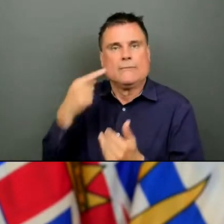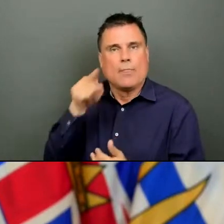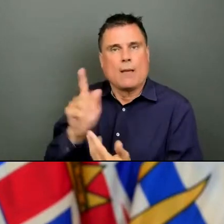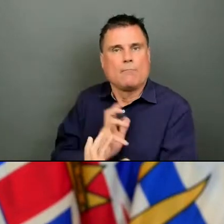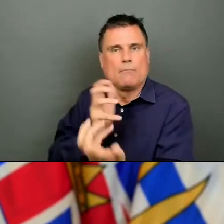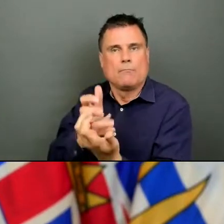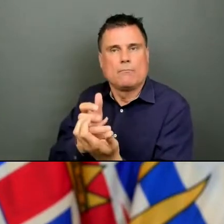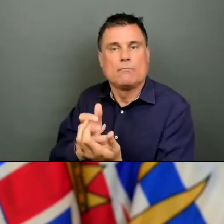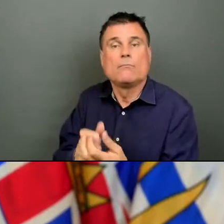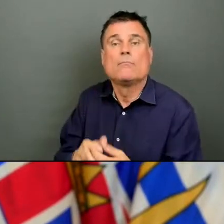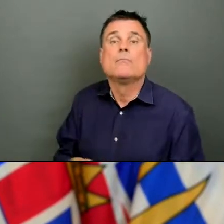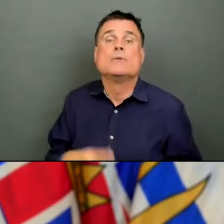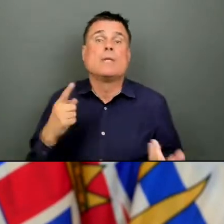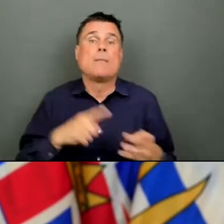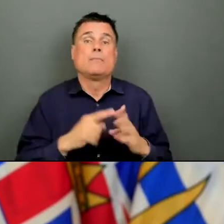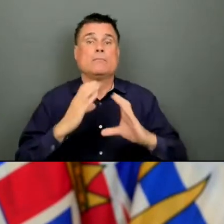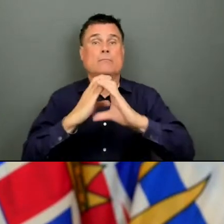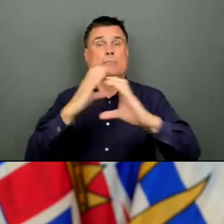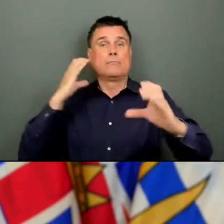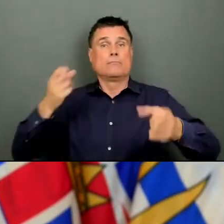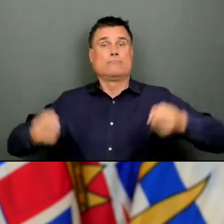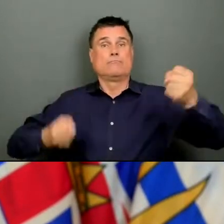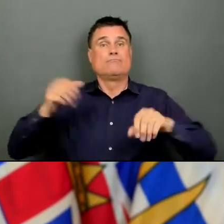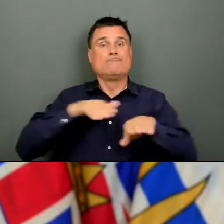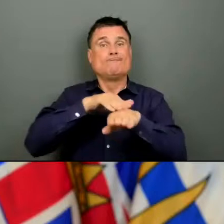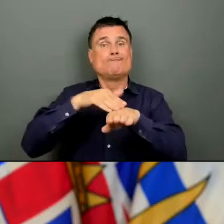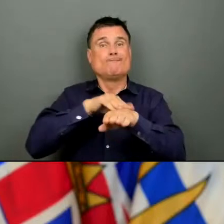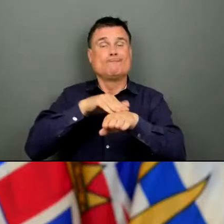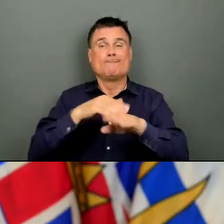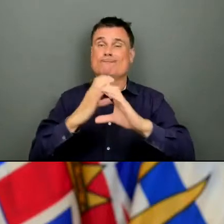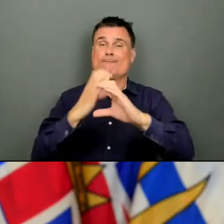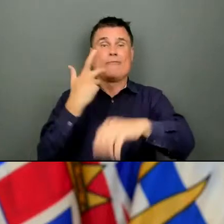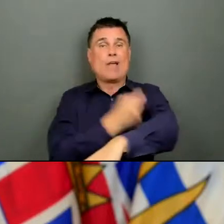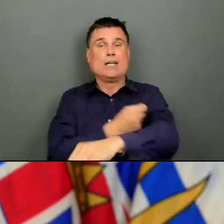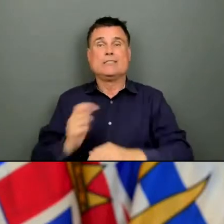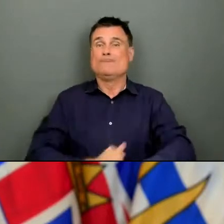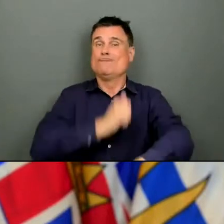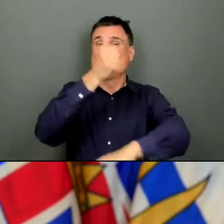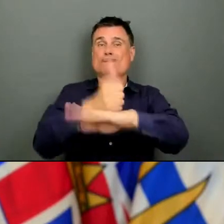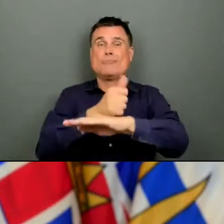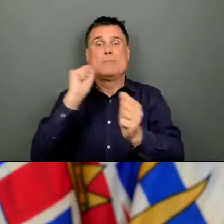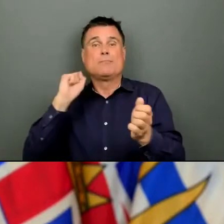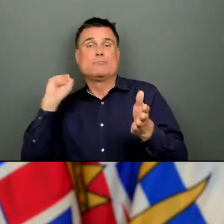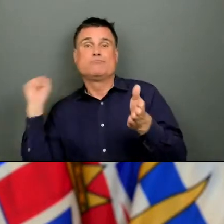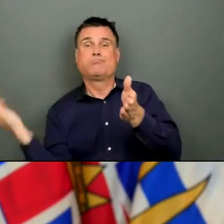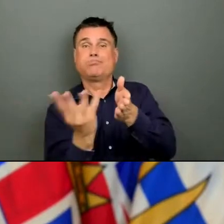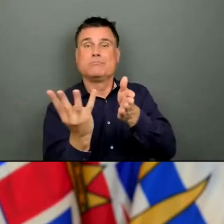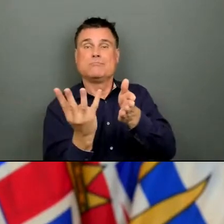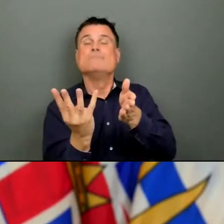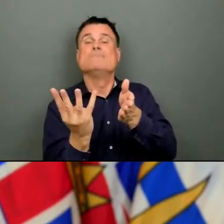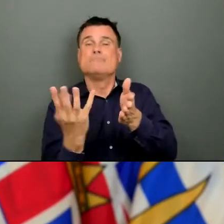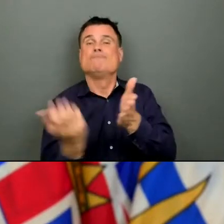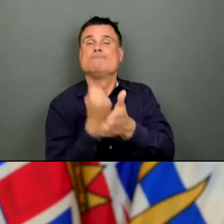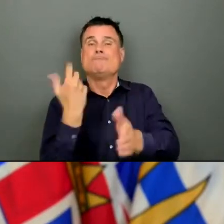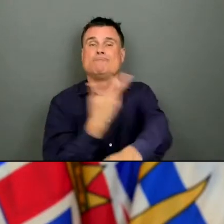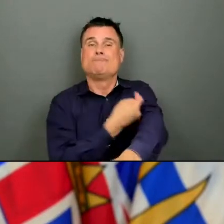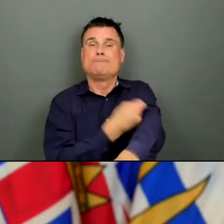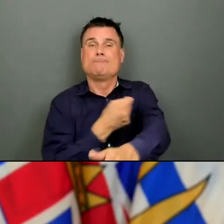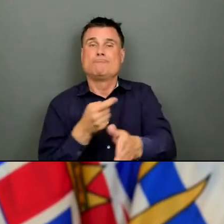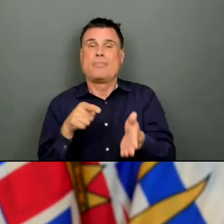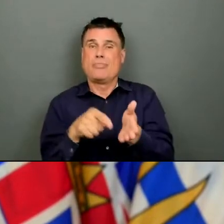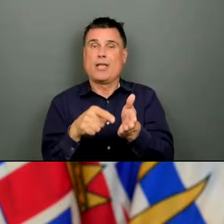smaller communities where it is more difficult for people to access one of the standing clinics. We've